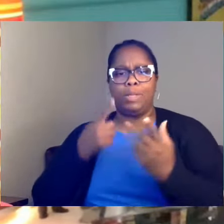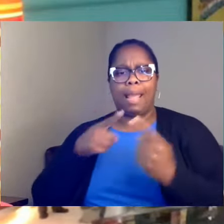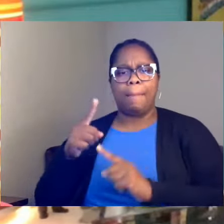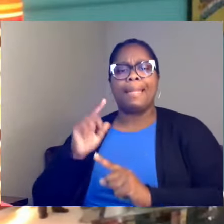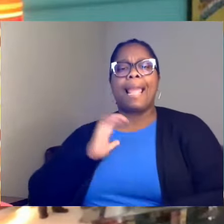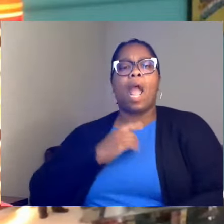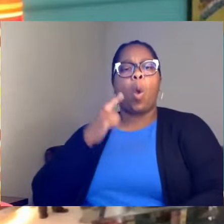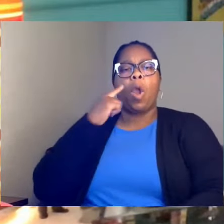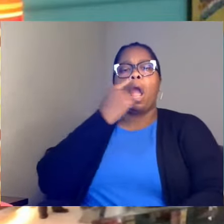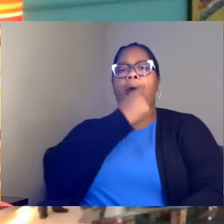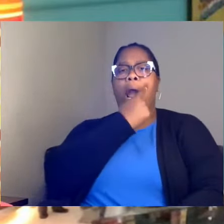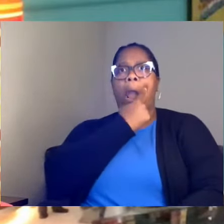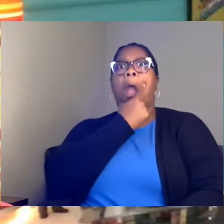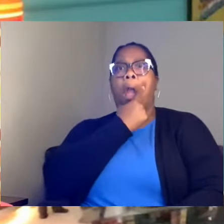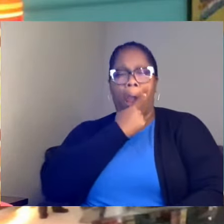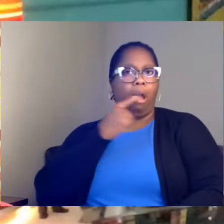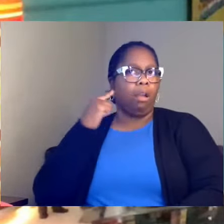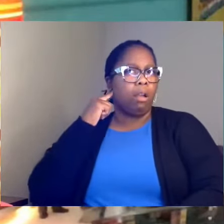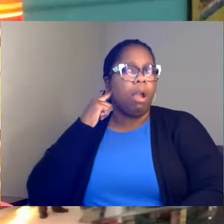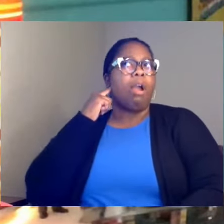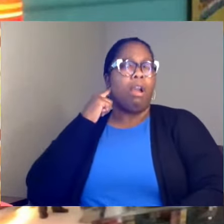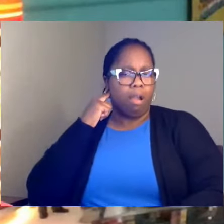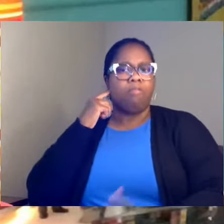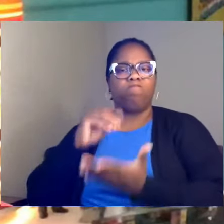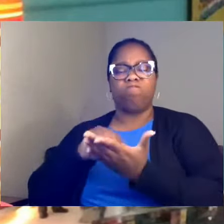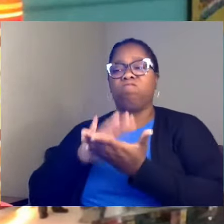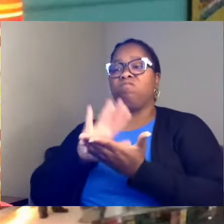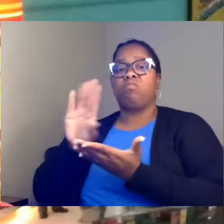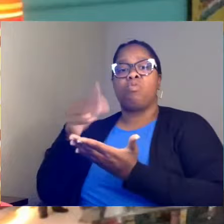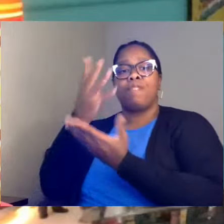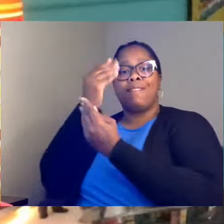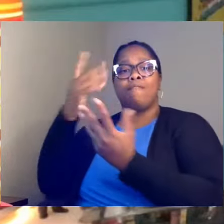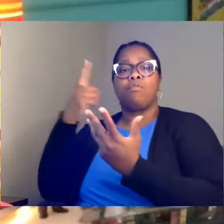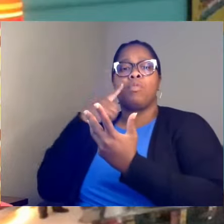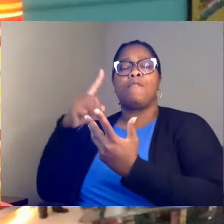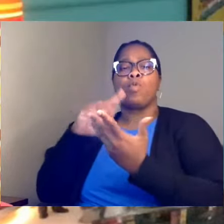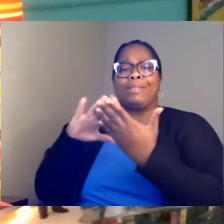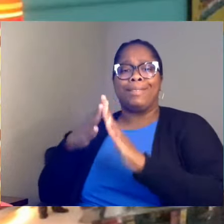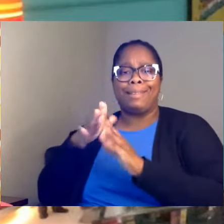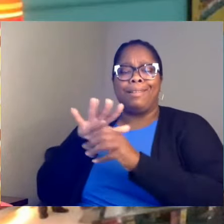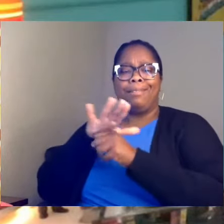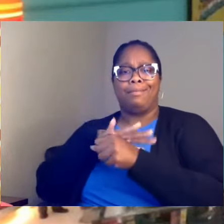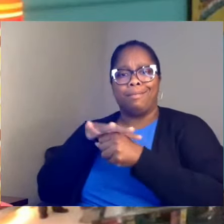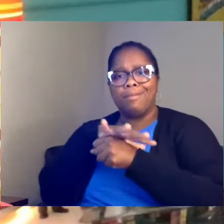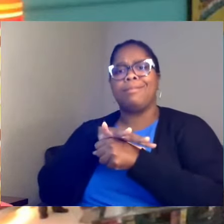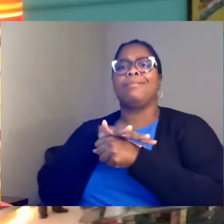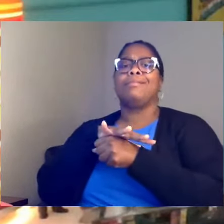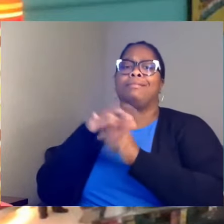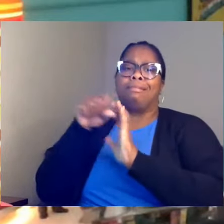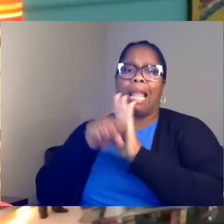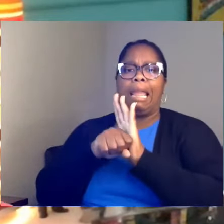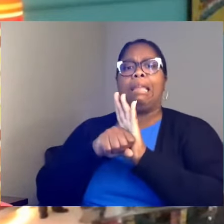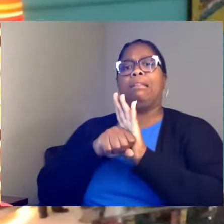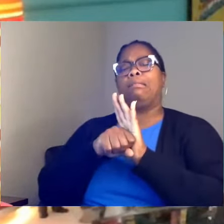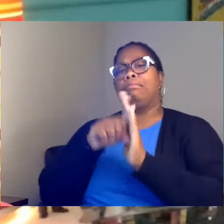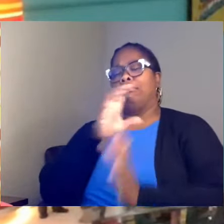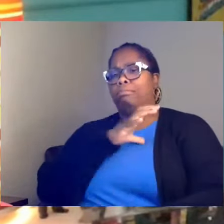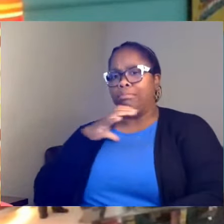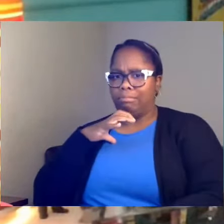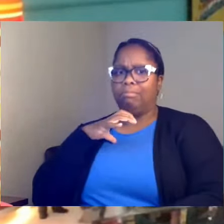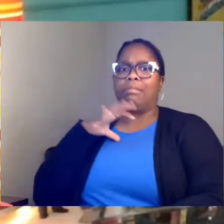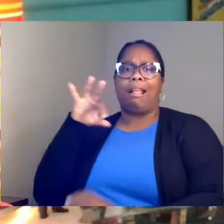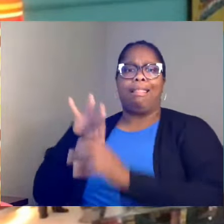resource of tangible information to city, county, state legislators, and elected officials. Coalitions we are